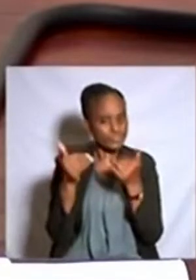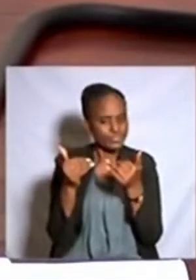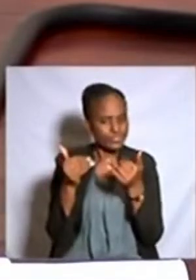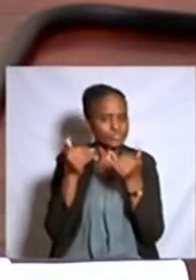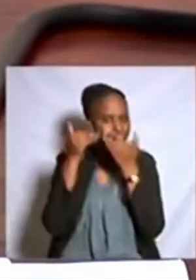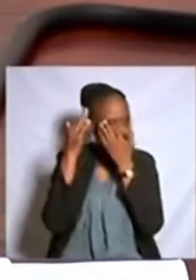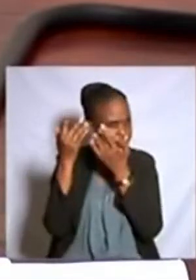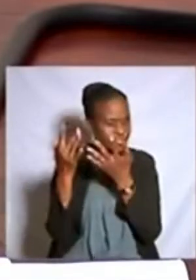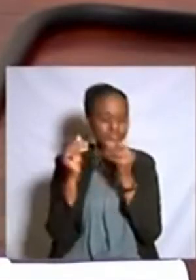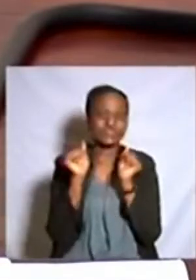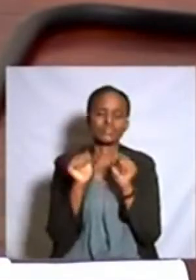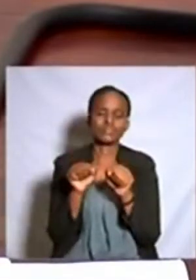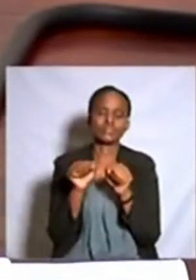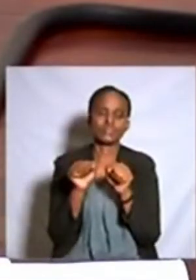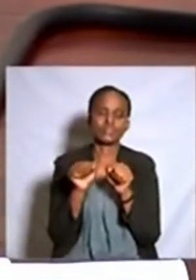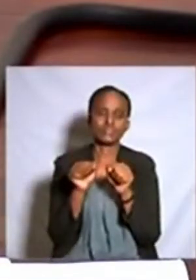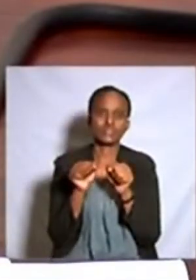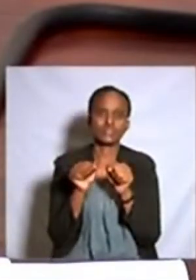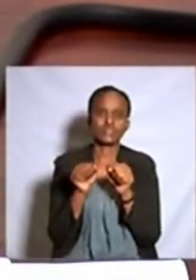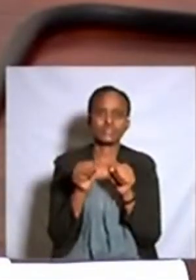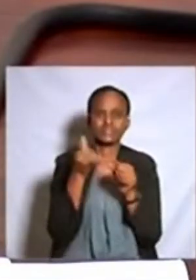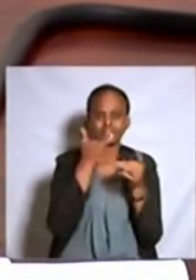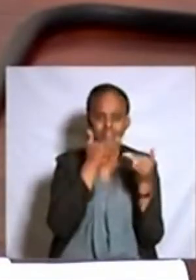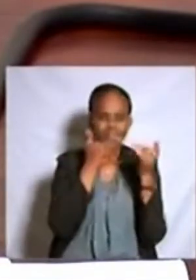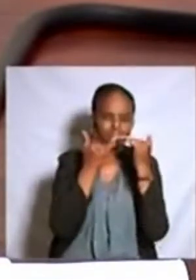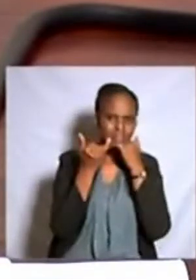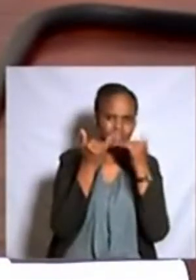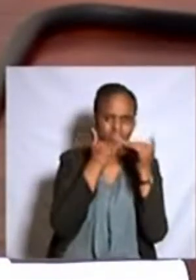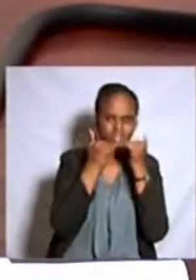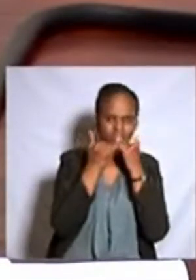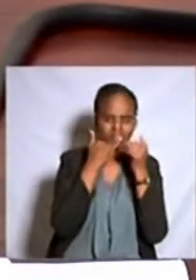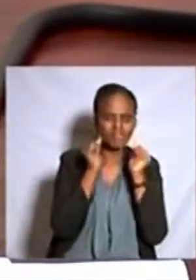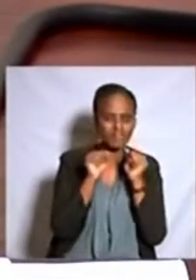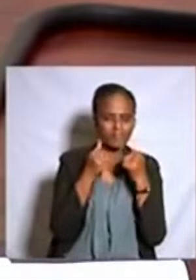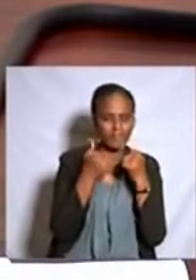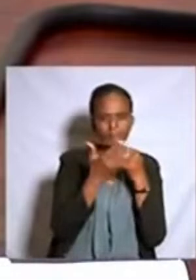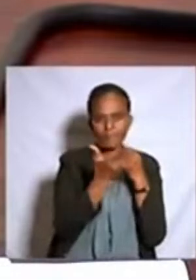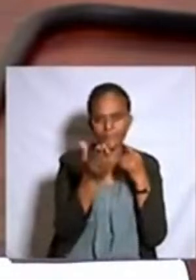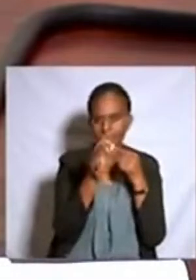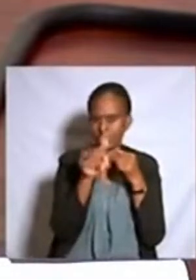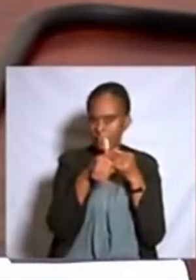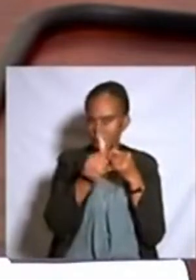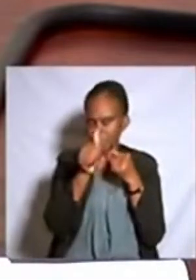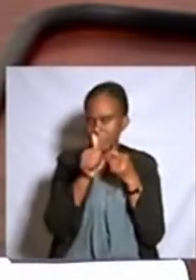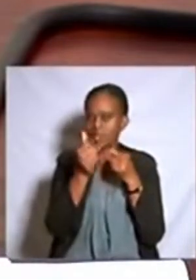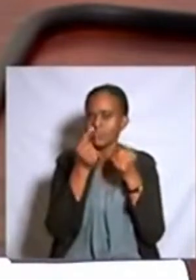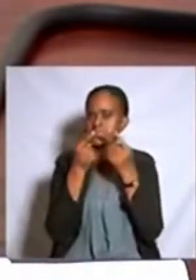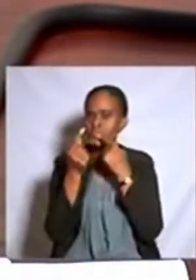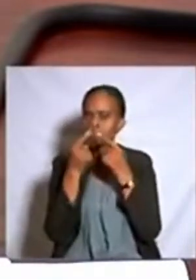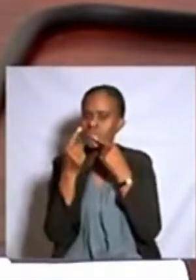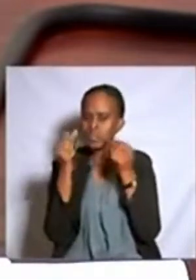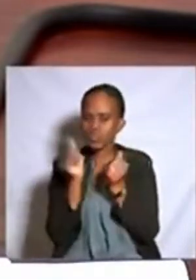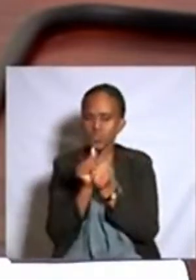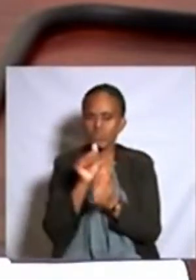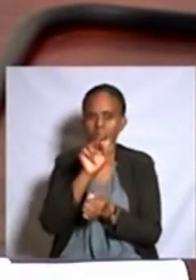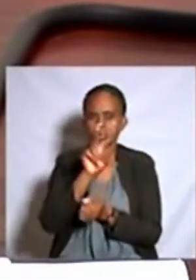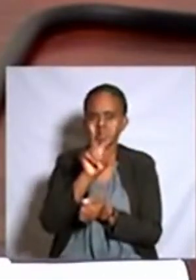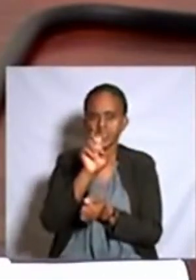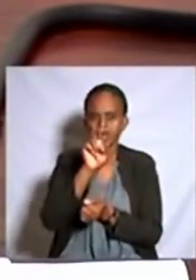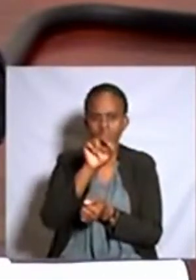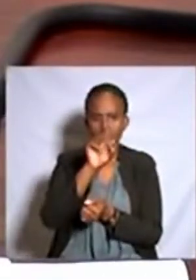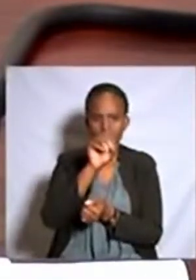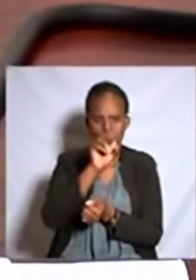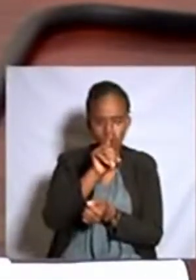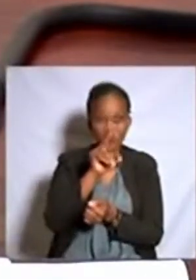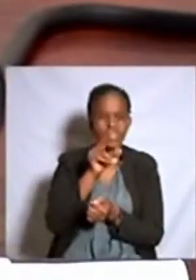could be these errors. Did you engage this vendor to be part of the solution to some of